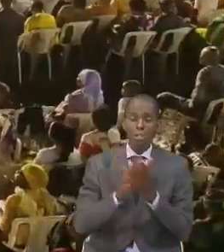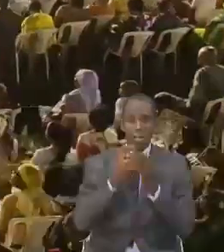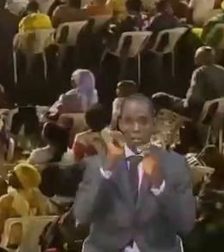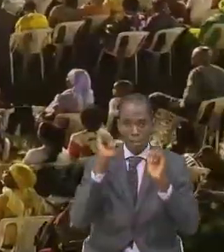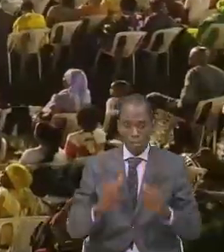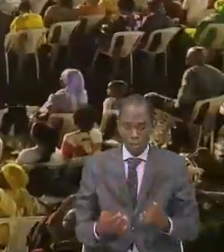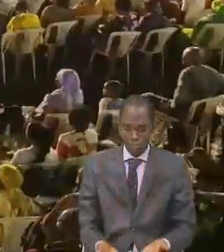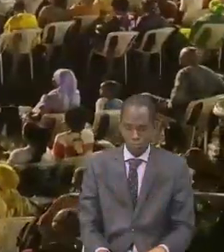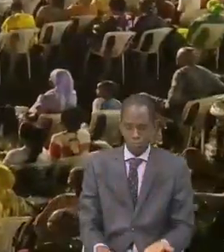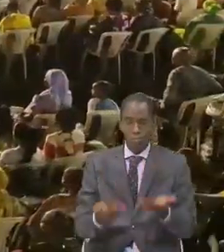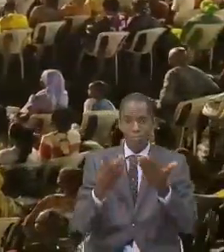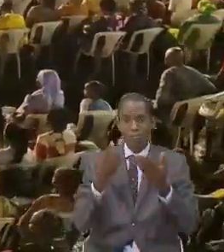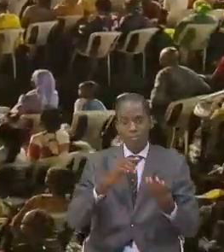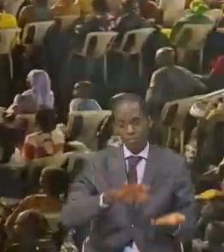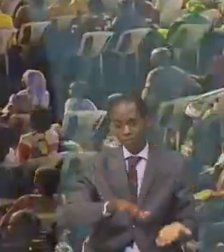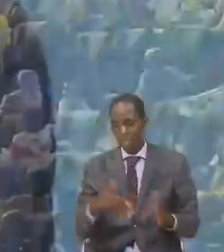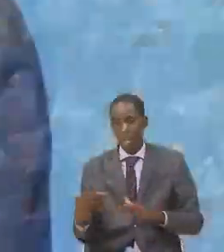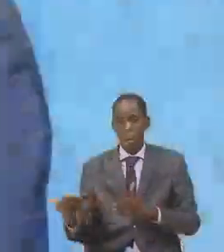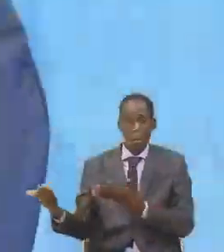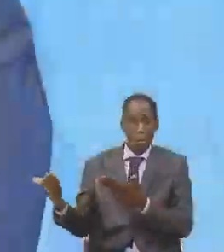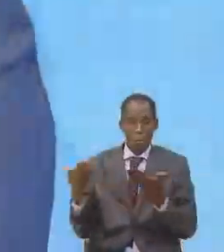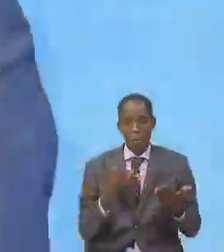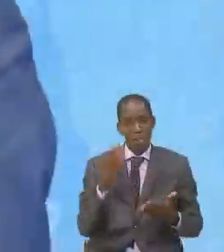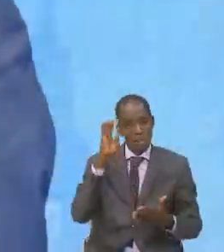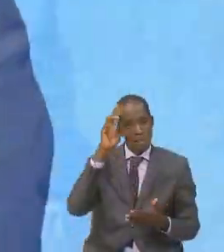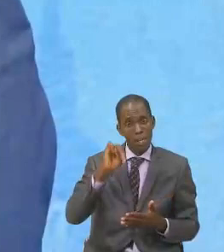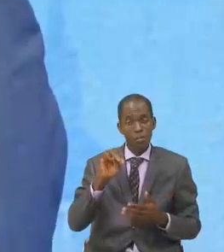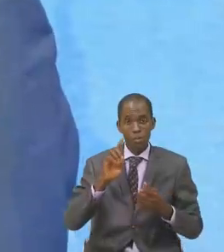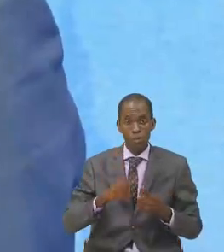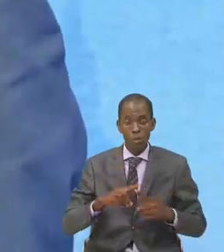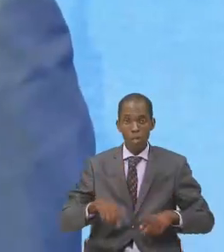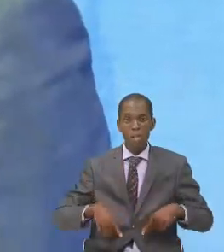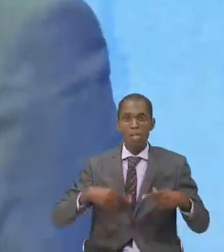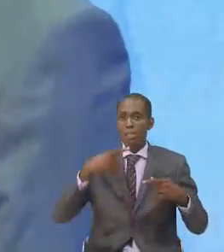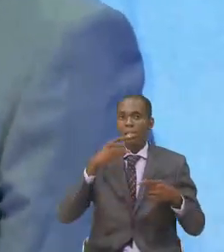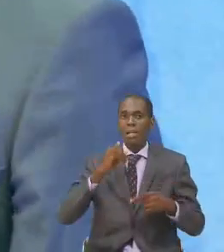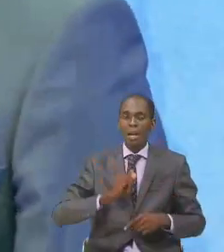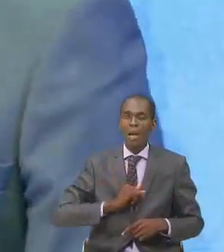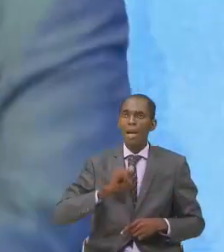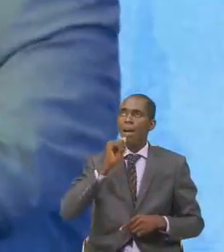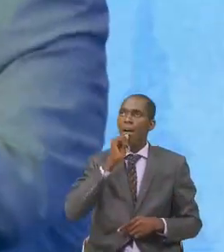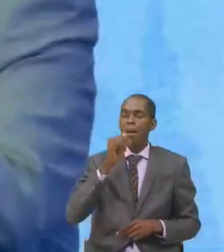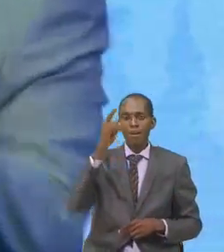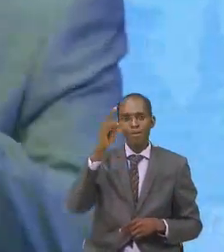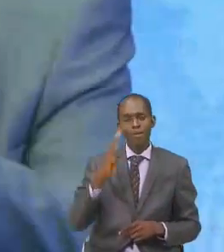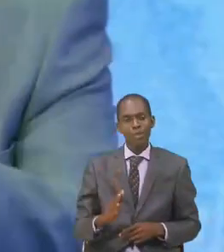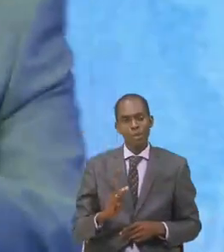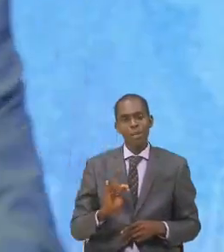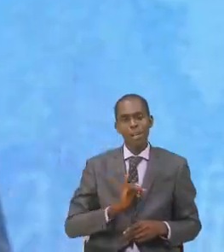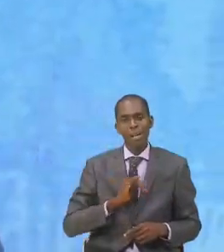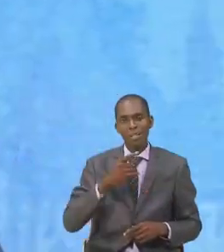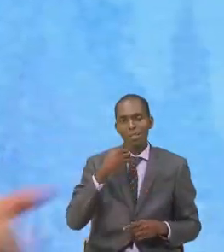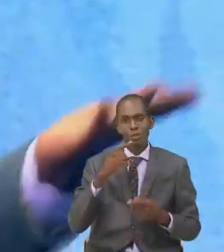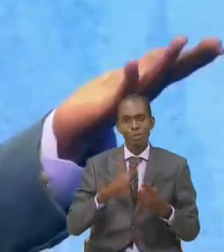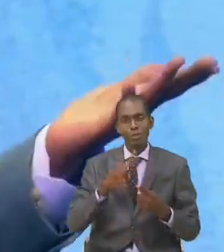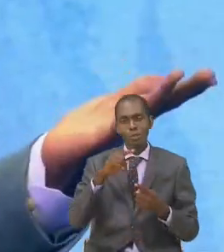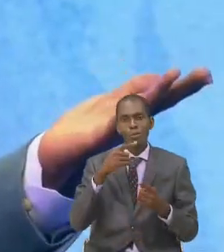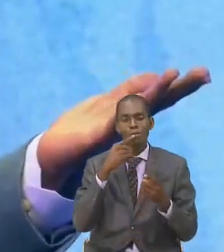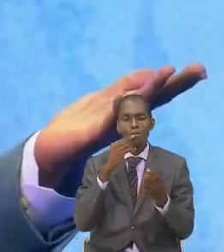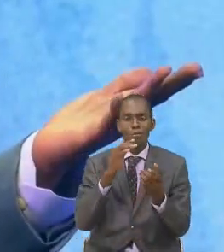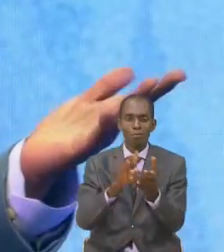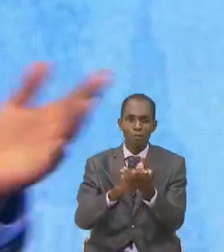I am thy God. The one that can raise the dead and bring him to life, he says, I